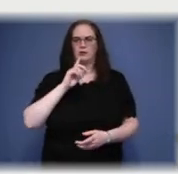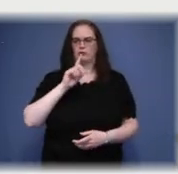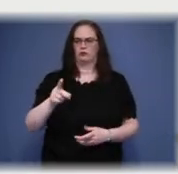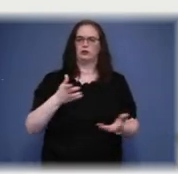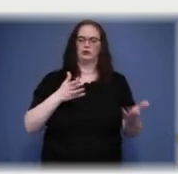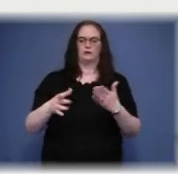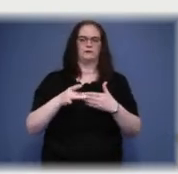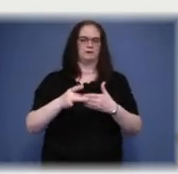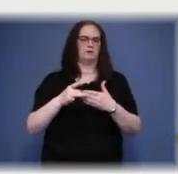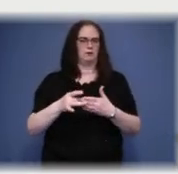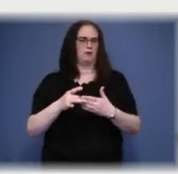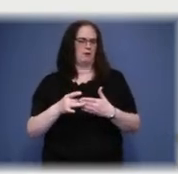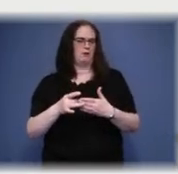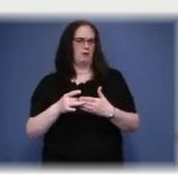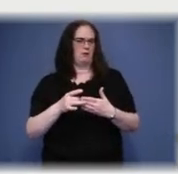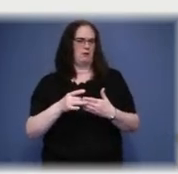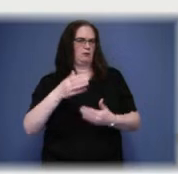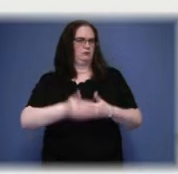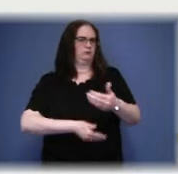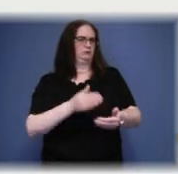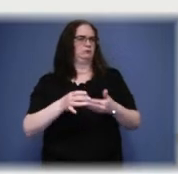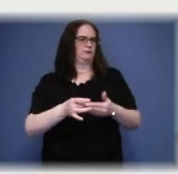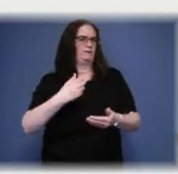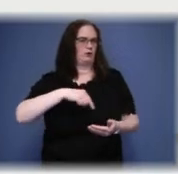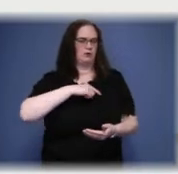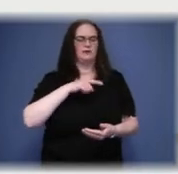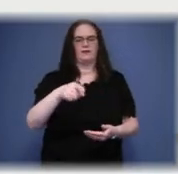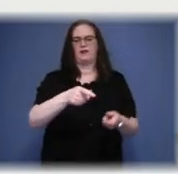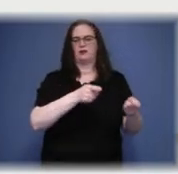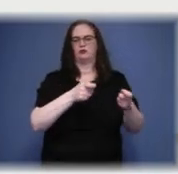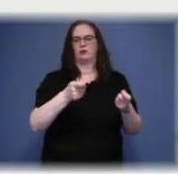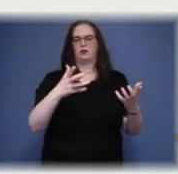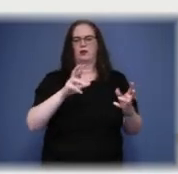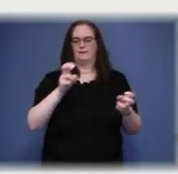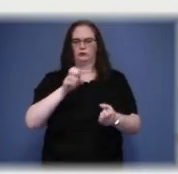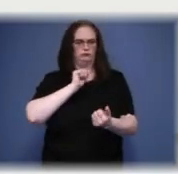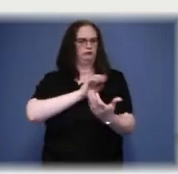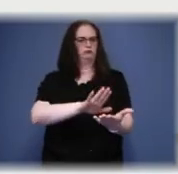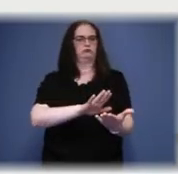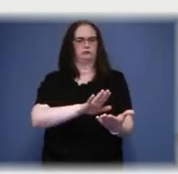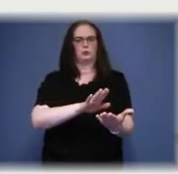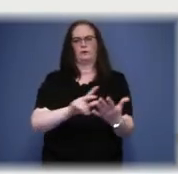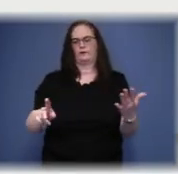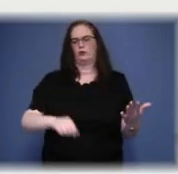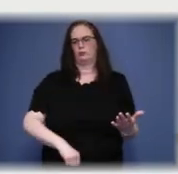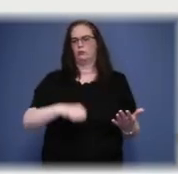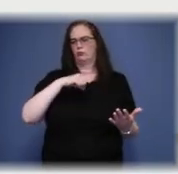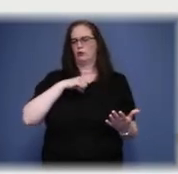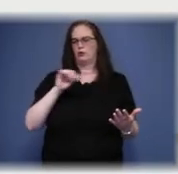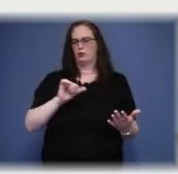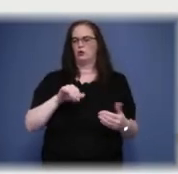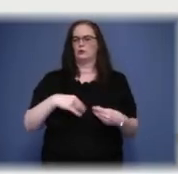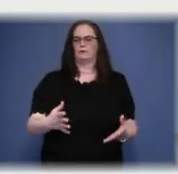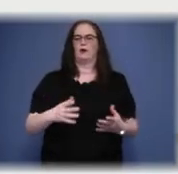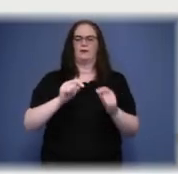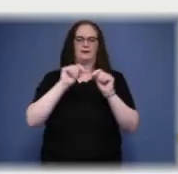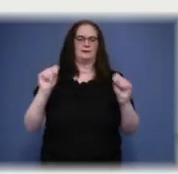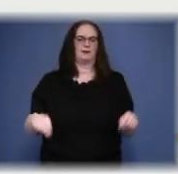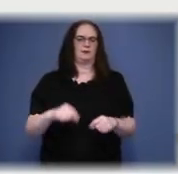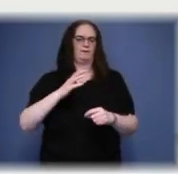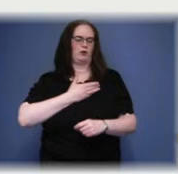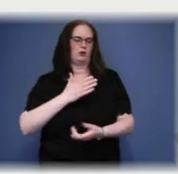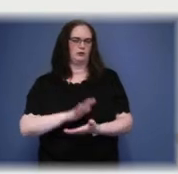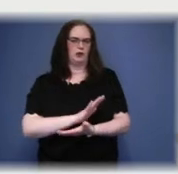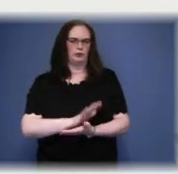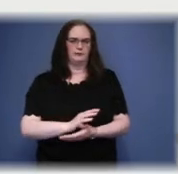served as a guidepost for us, and they directed a lot of issues head on, of which we're very proud. It also provided the template for this